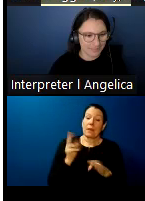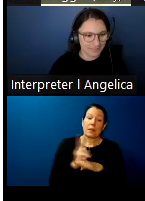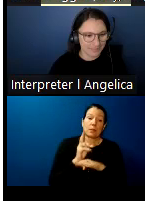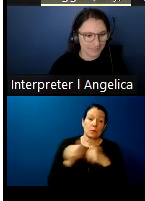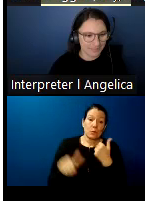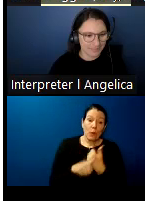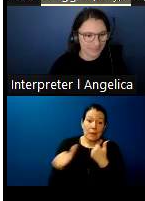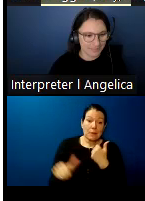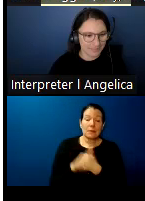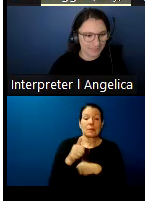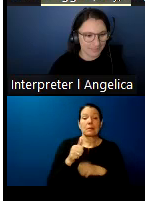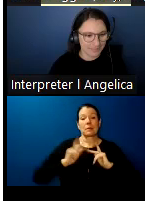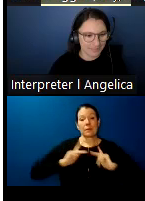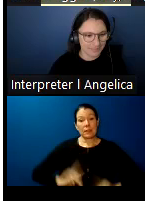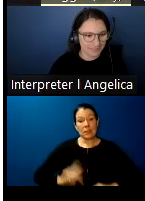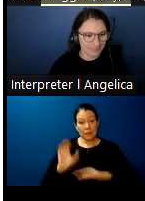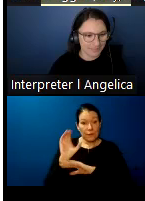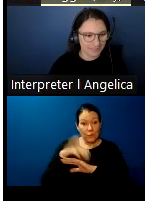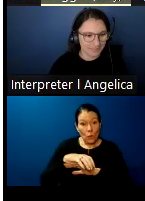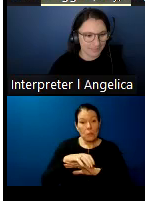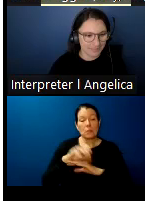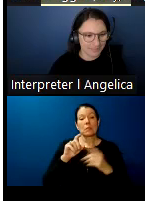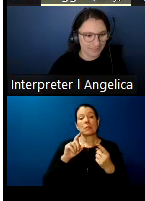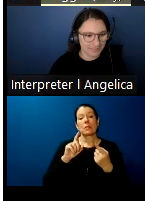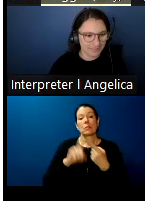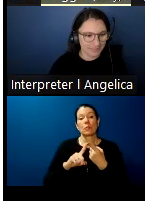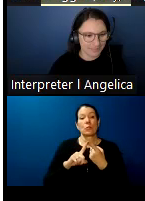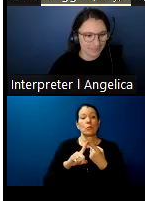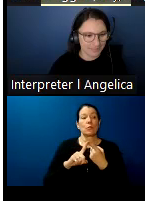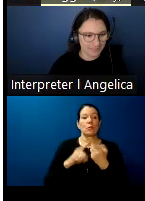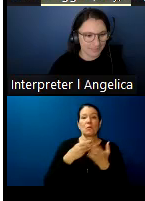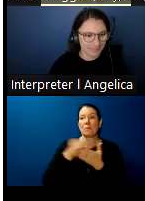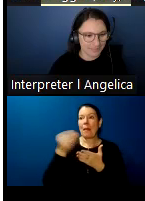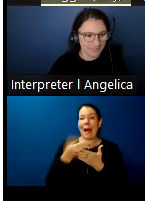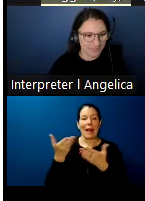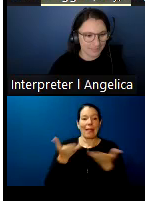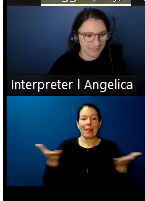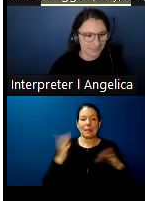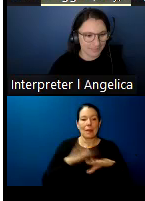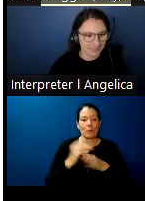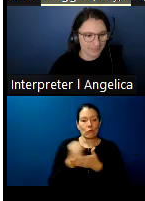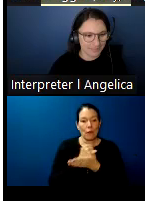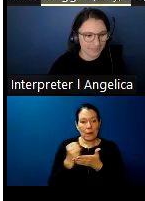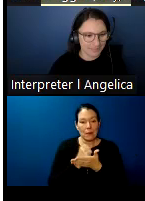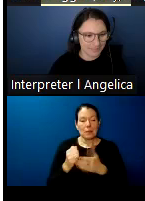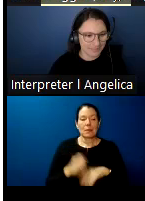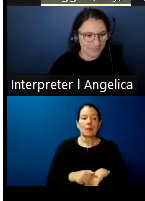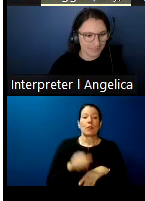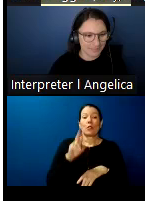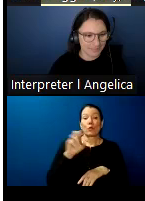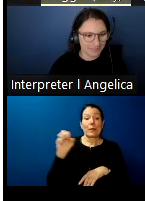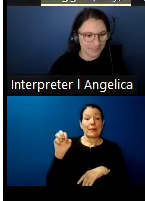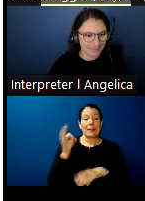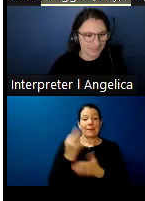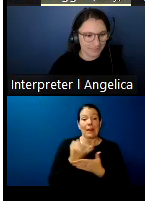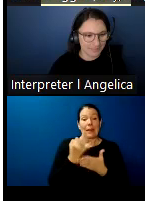threats or physical force to convince the survivor to make credit-related transactions. They may refinance a home or